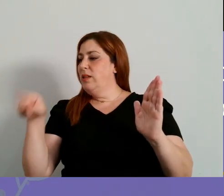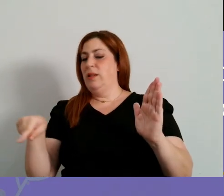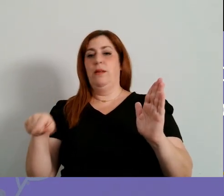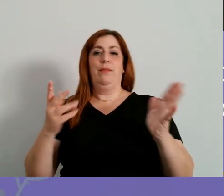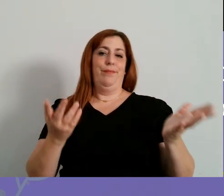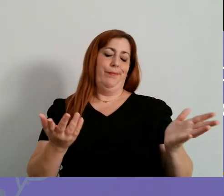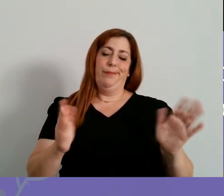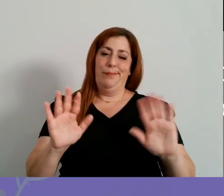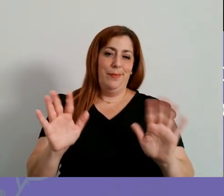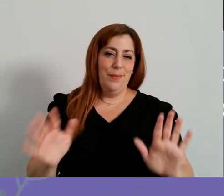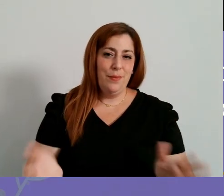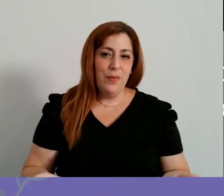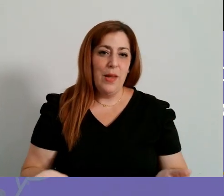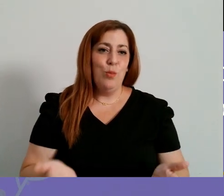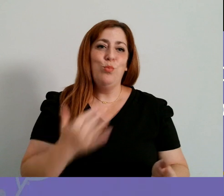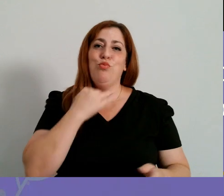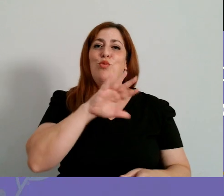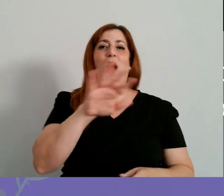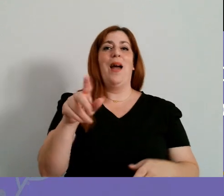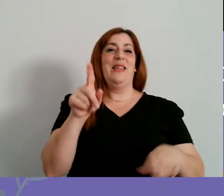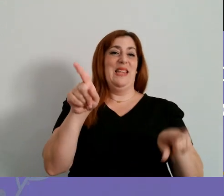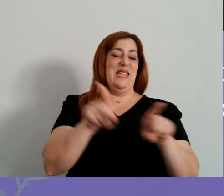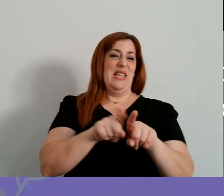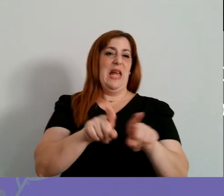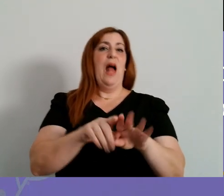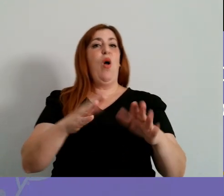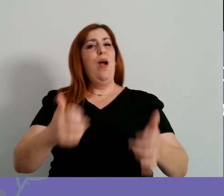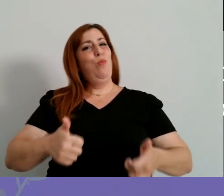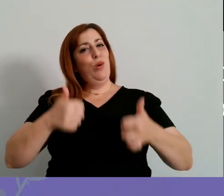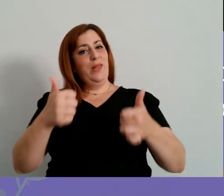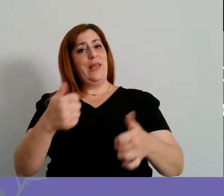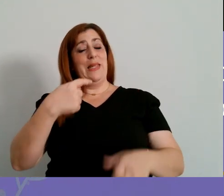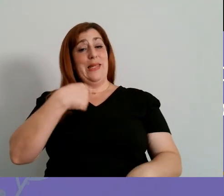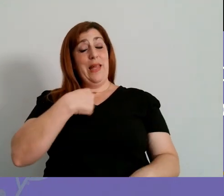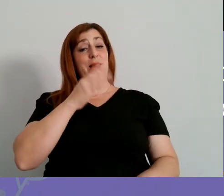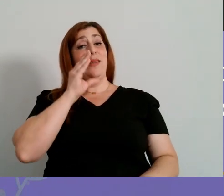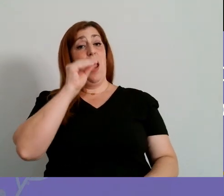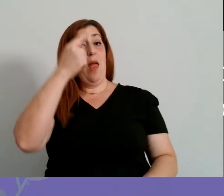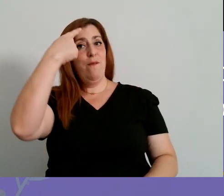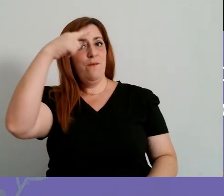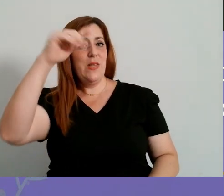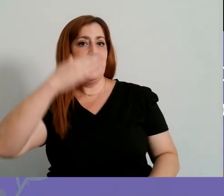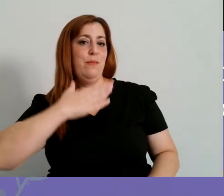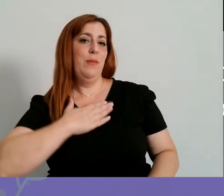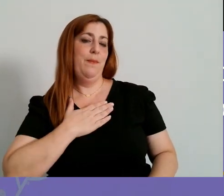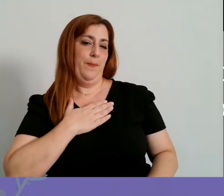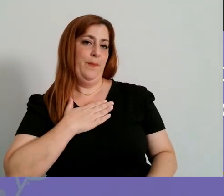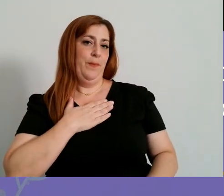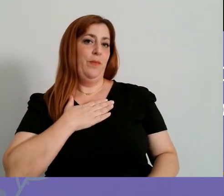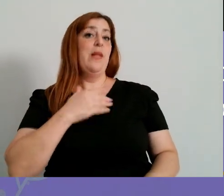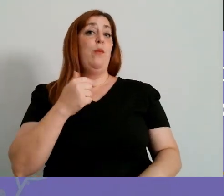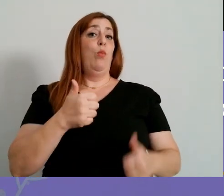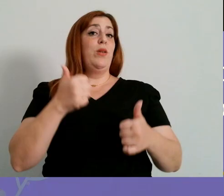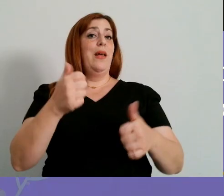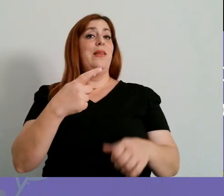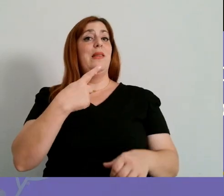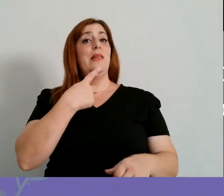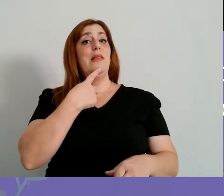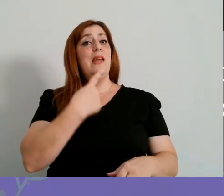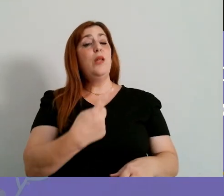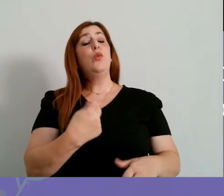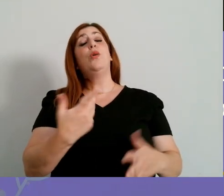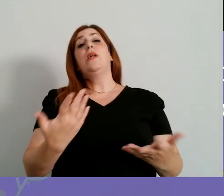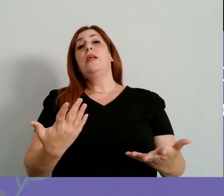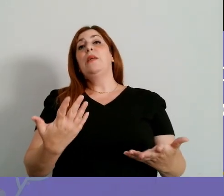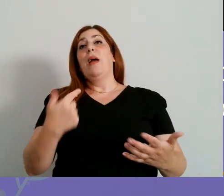again, most likely no one will know what you in particular need. Again, every single autistic